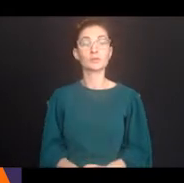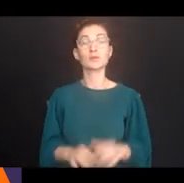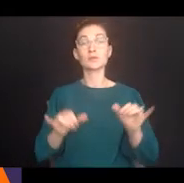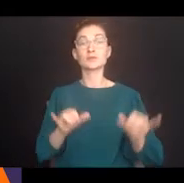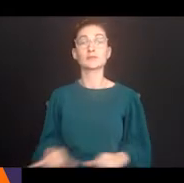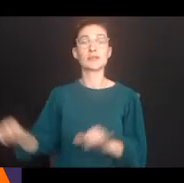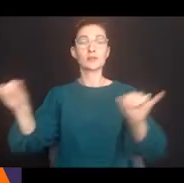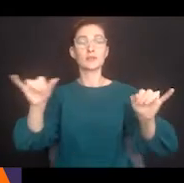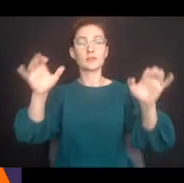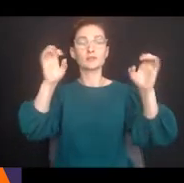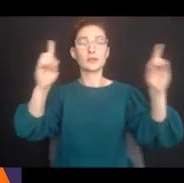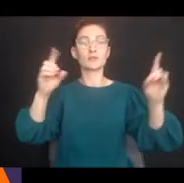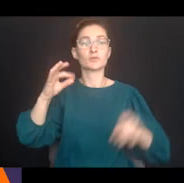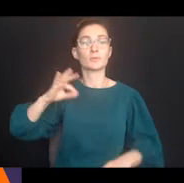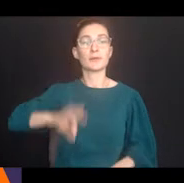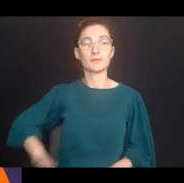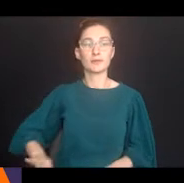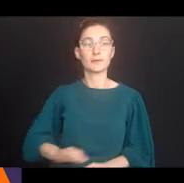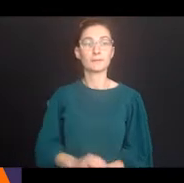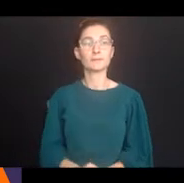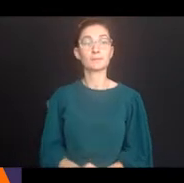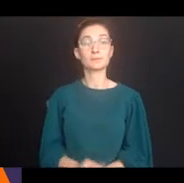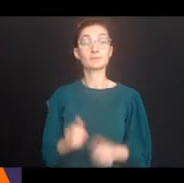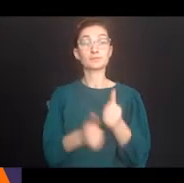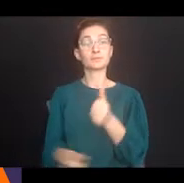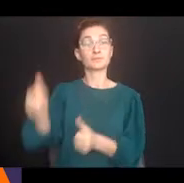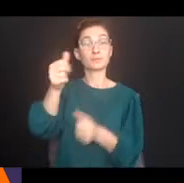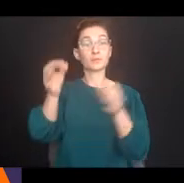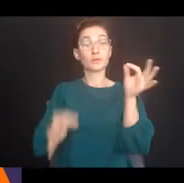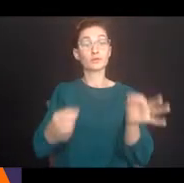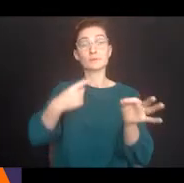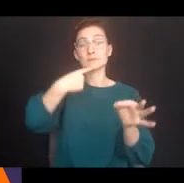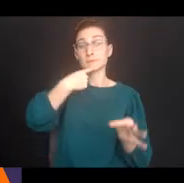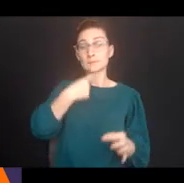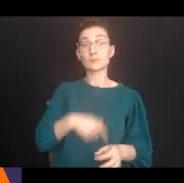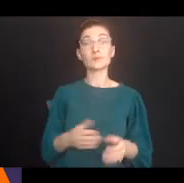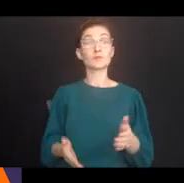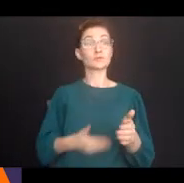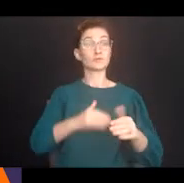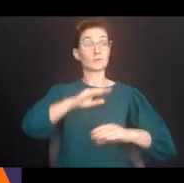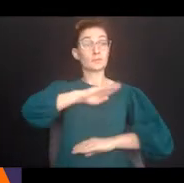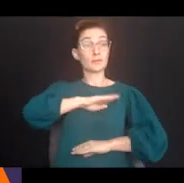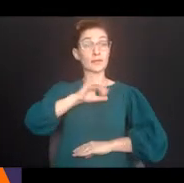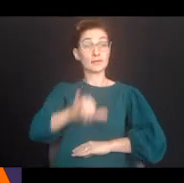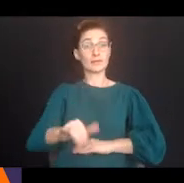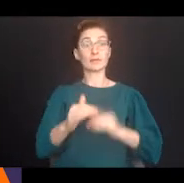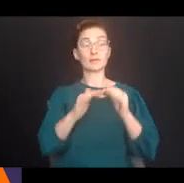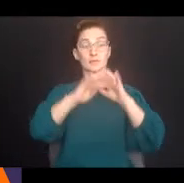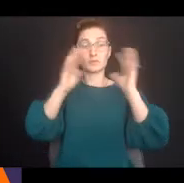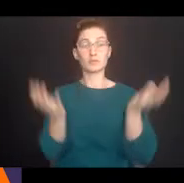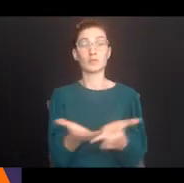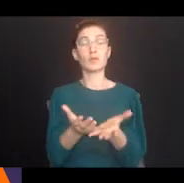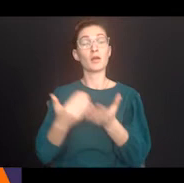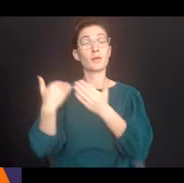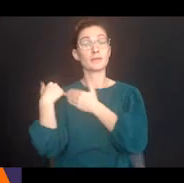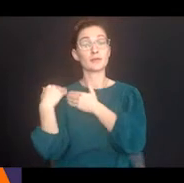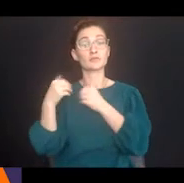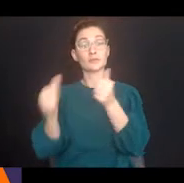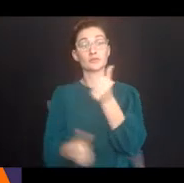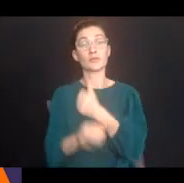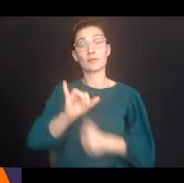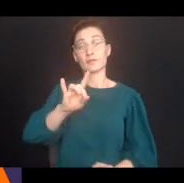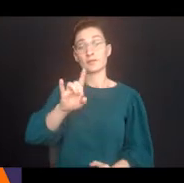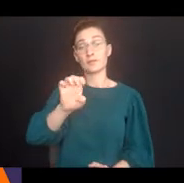Standard of educational benefit. The Supreme Court held, to meet its substantive obligation under the IDEA, a school